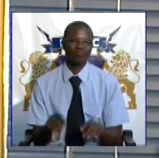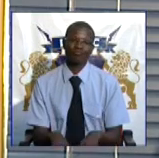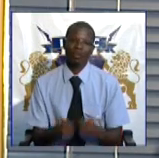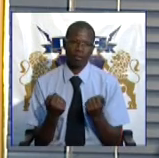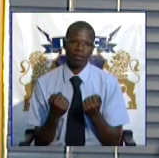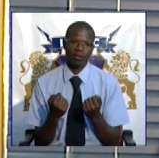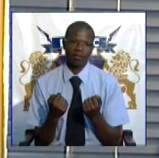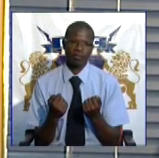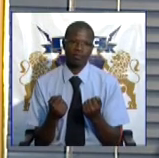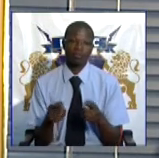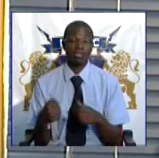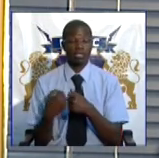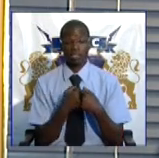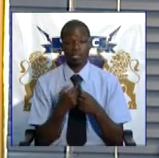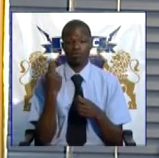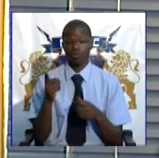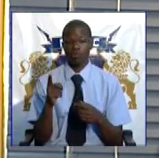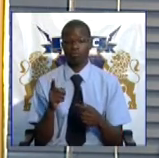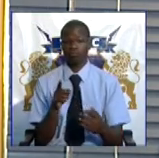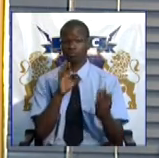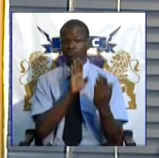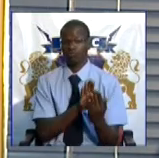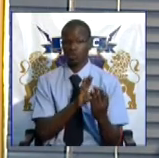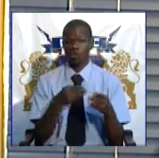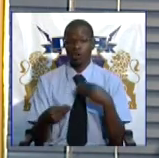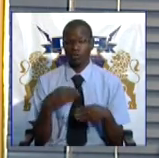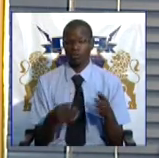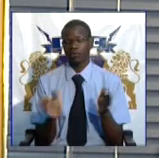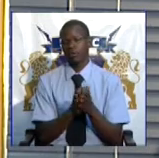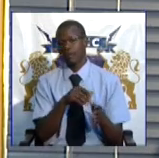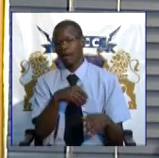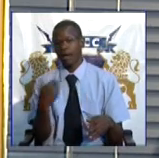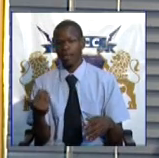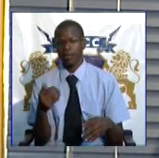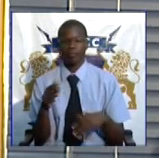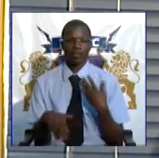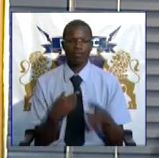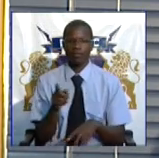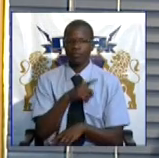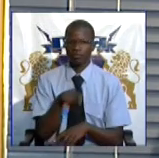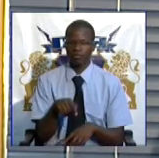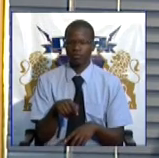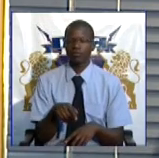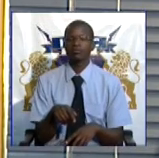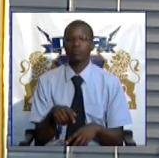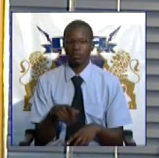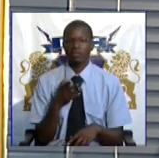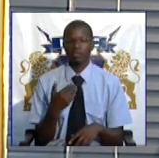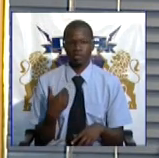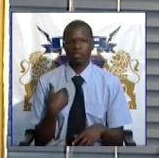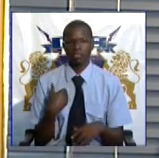existence of corruption and other malpractices is considerable, but it does not begin to